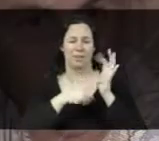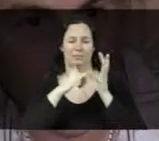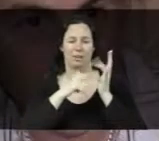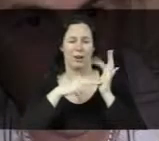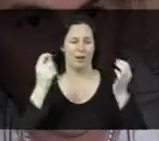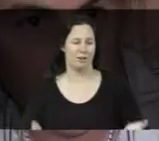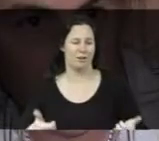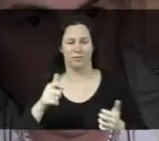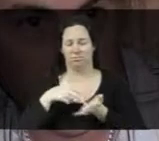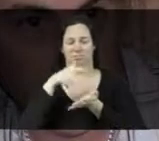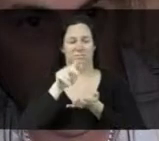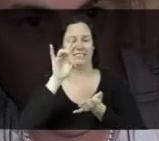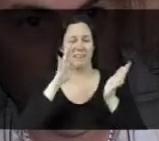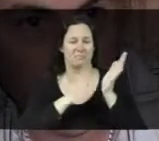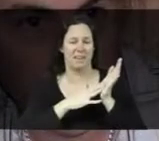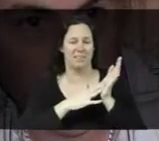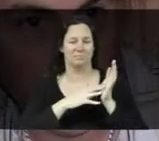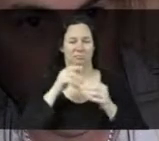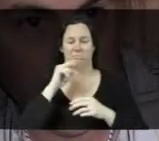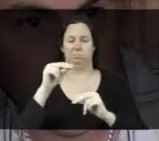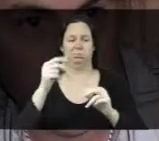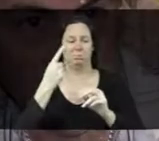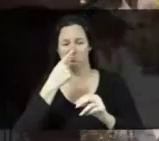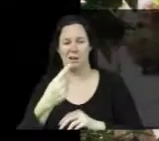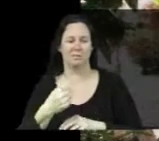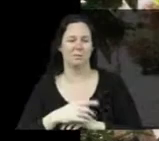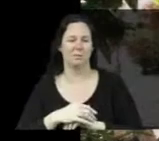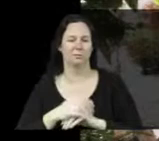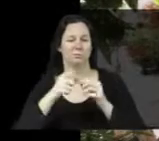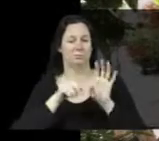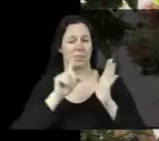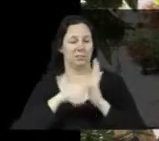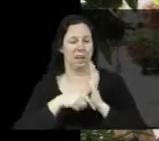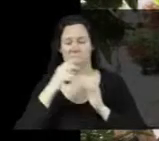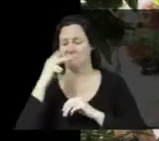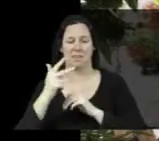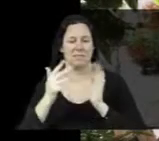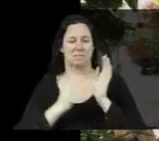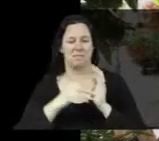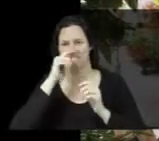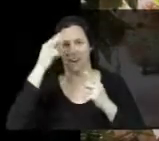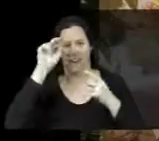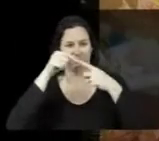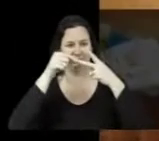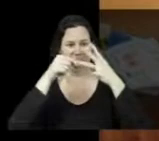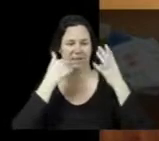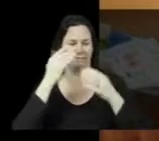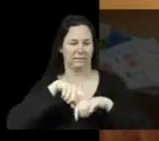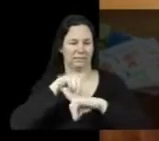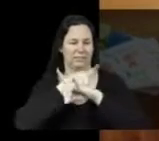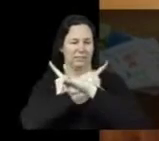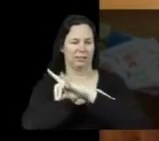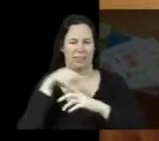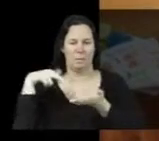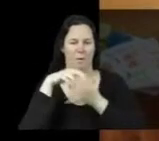walking by 10 months, talking articulately at 1 year, and by the time she was 18 months old, she could name every dinosaur that walked the